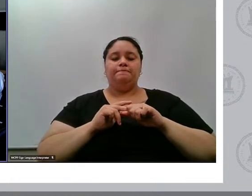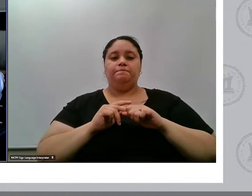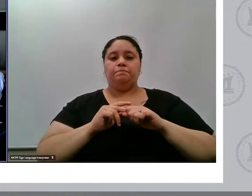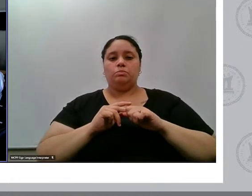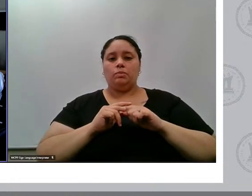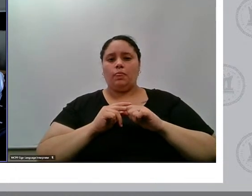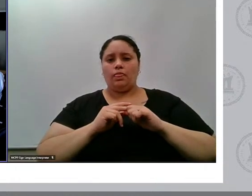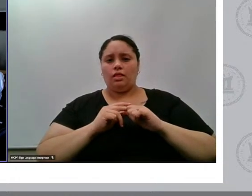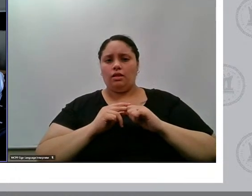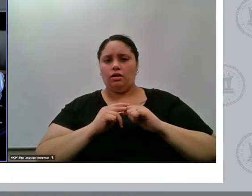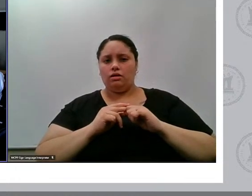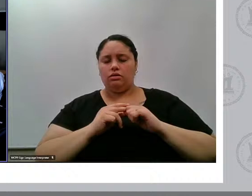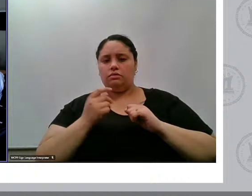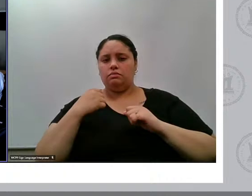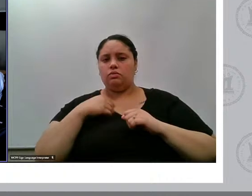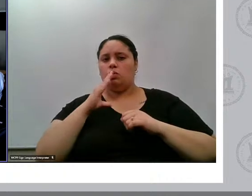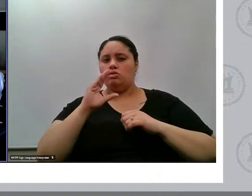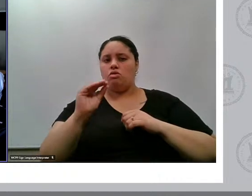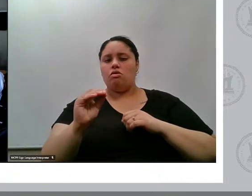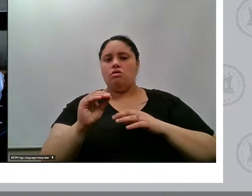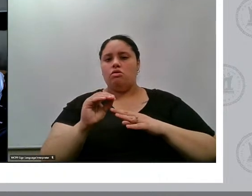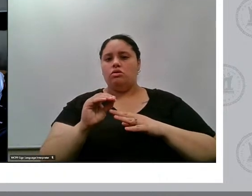Question was also asked whether